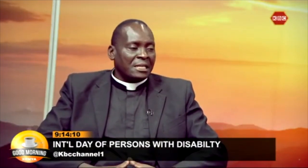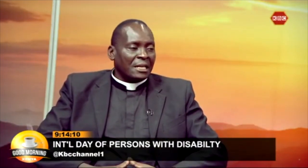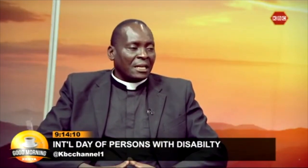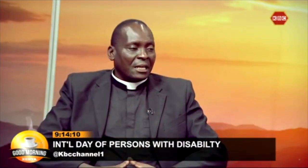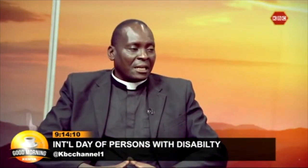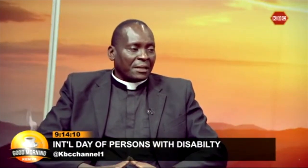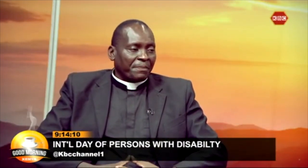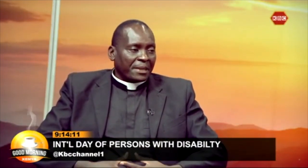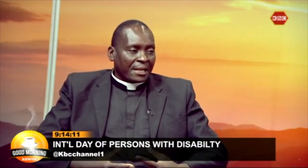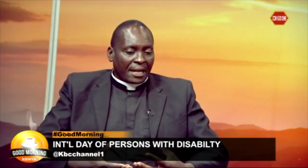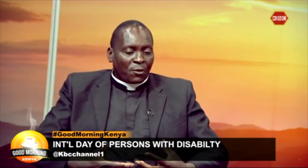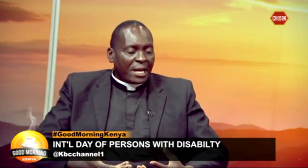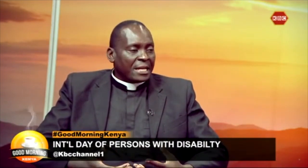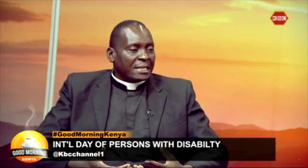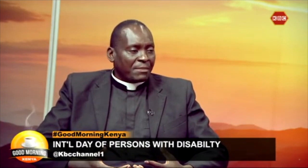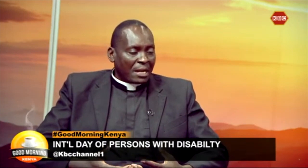has said,